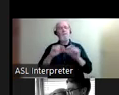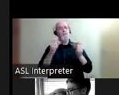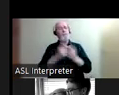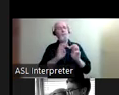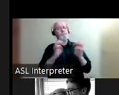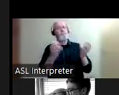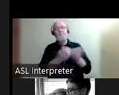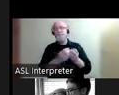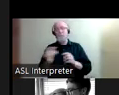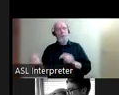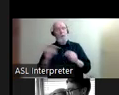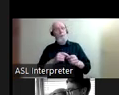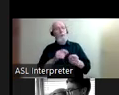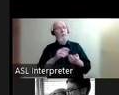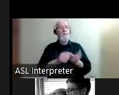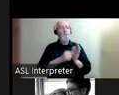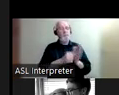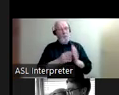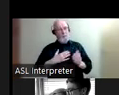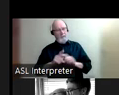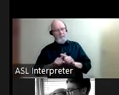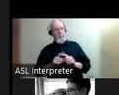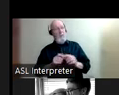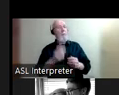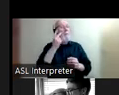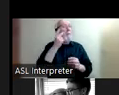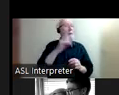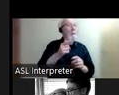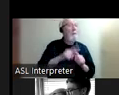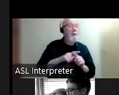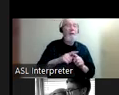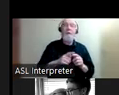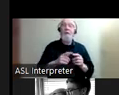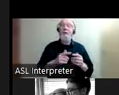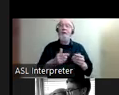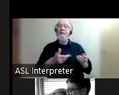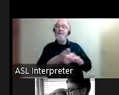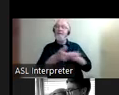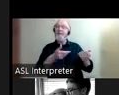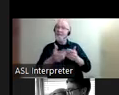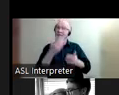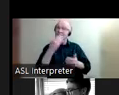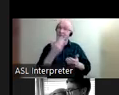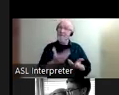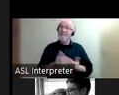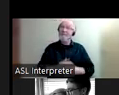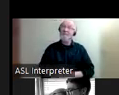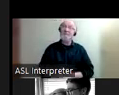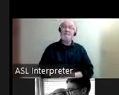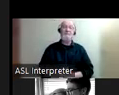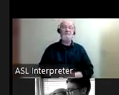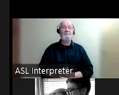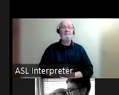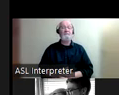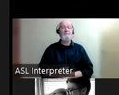share what you're creating. And it's just a great way of bringing the community together.